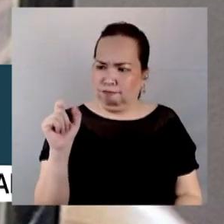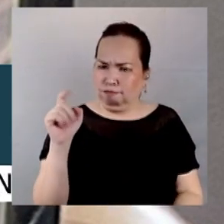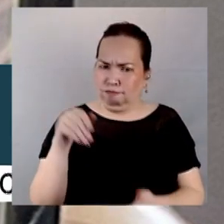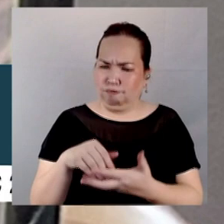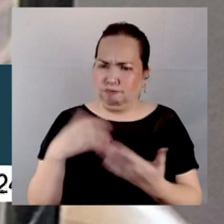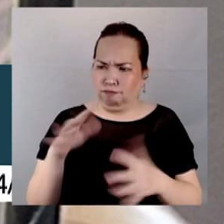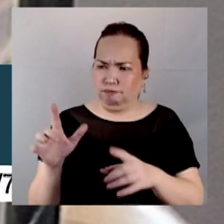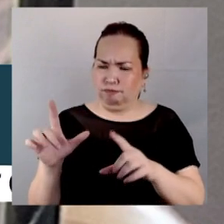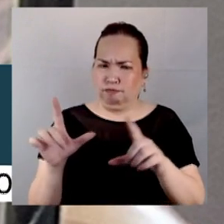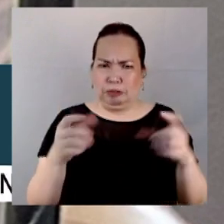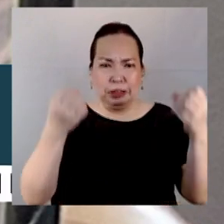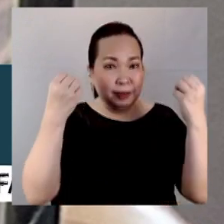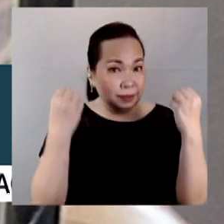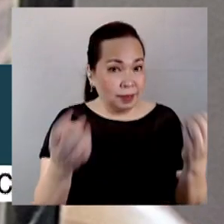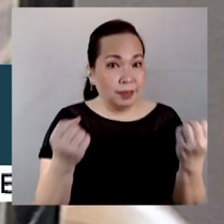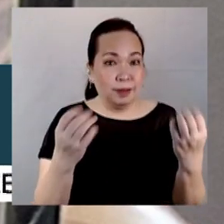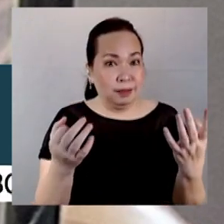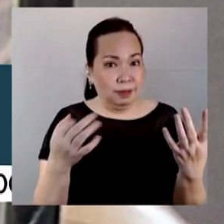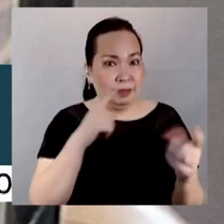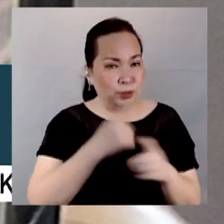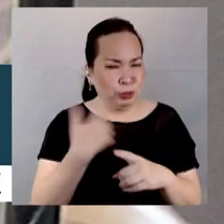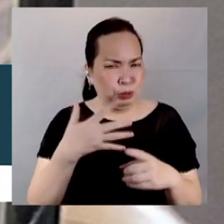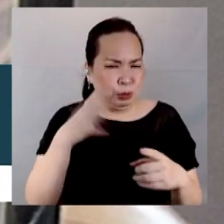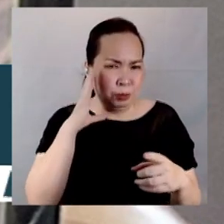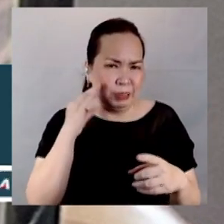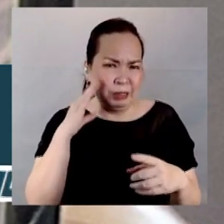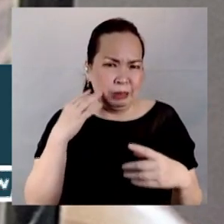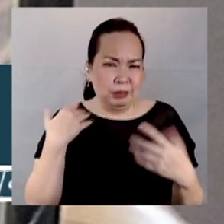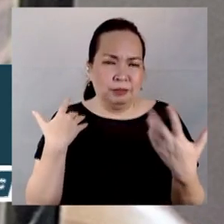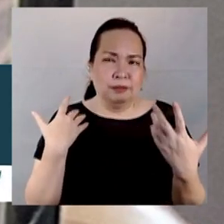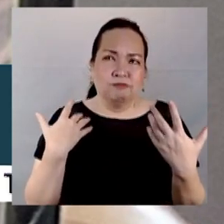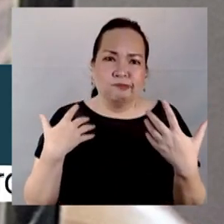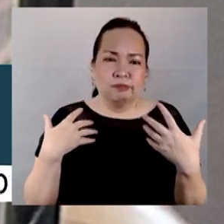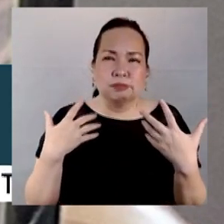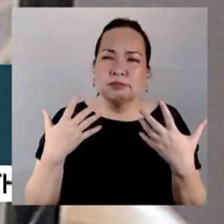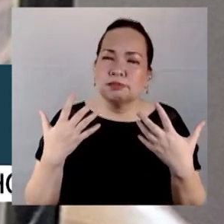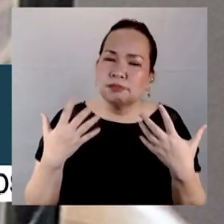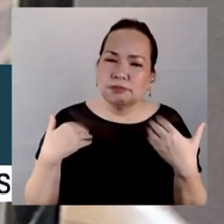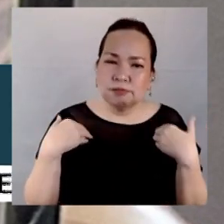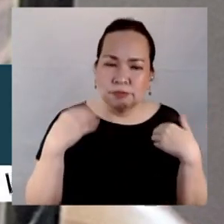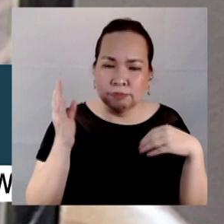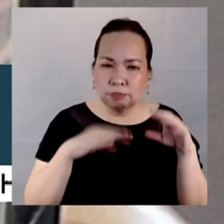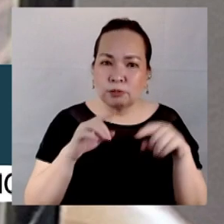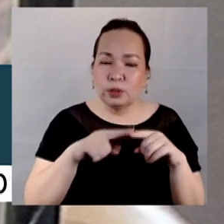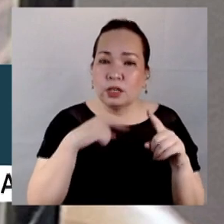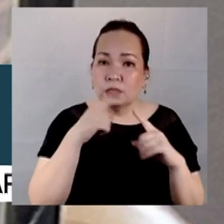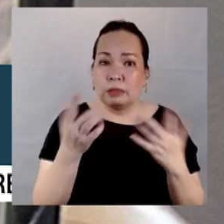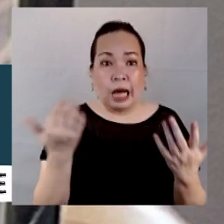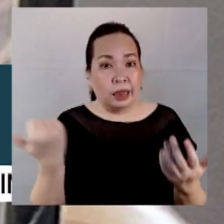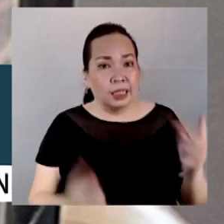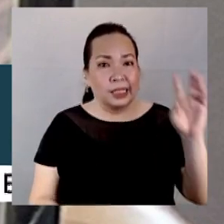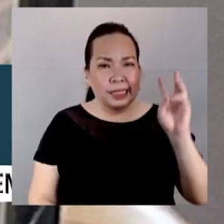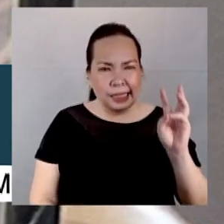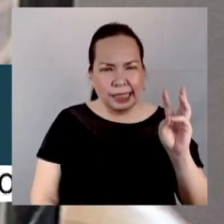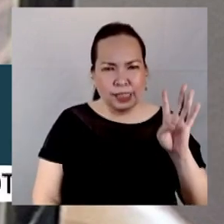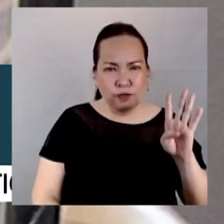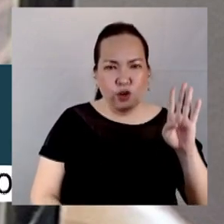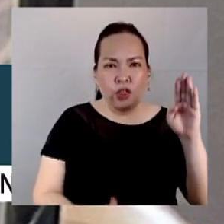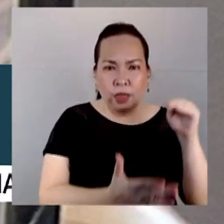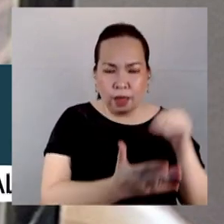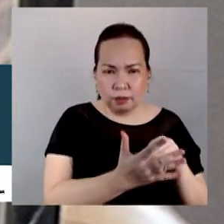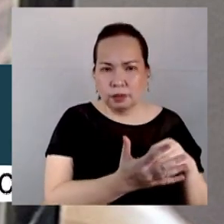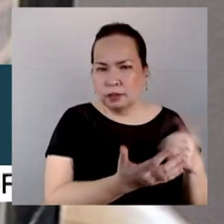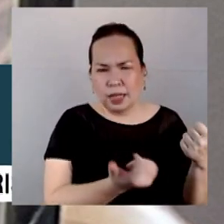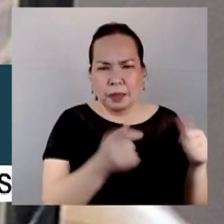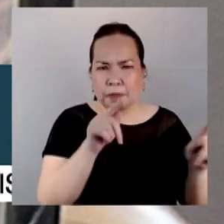like a huge number, human rights group Amnesty International says some 64,000 other victims who sought reparations from the Marcos